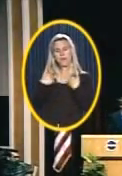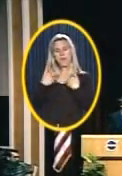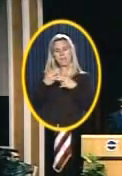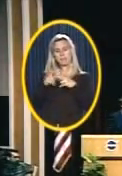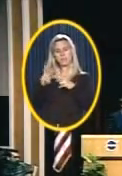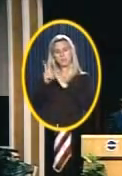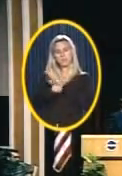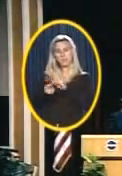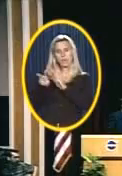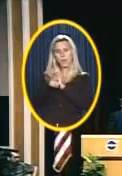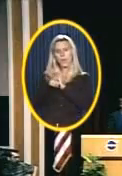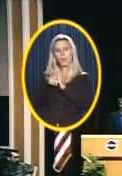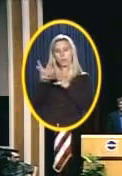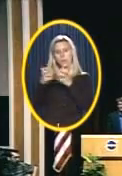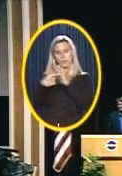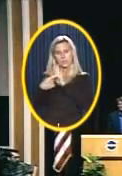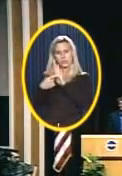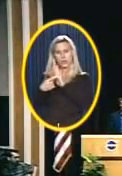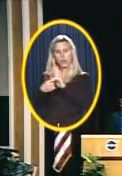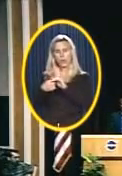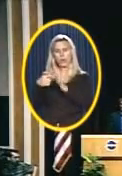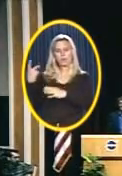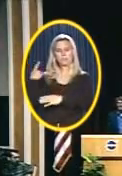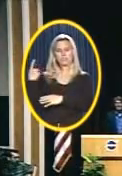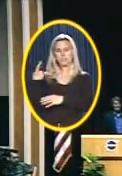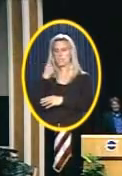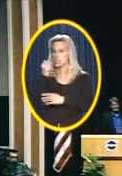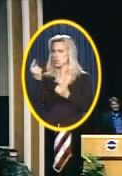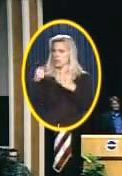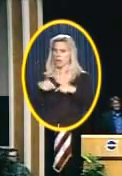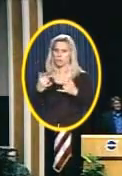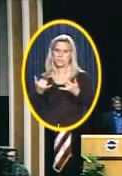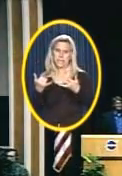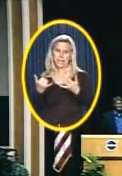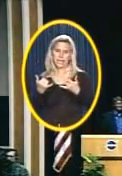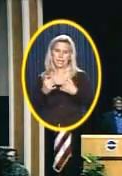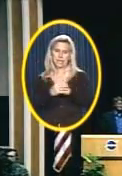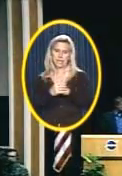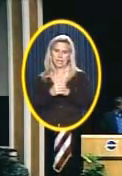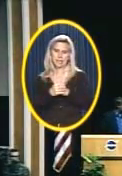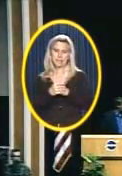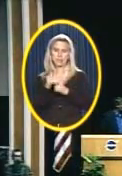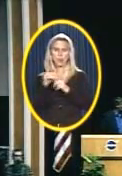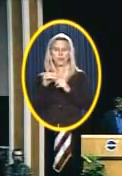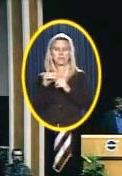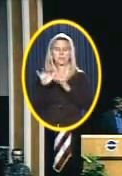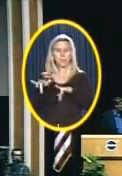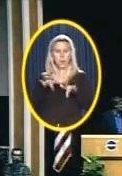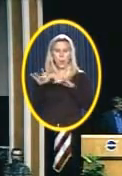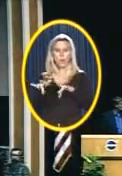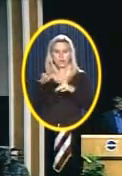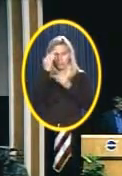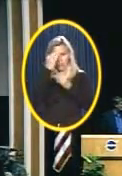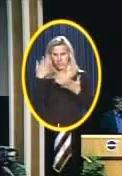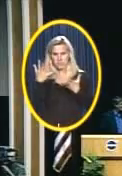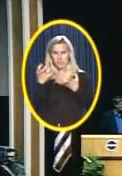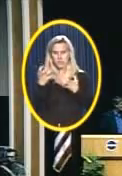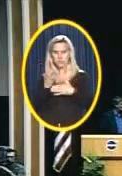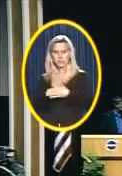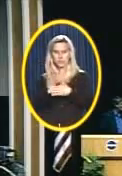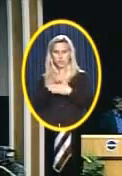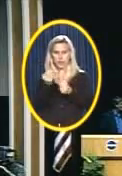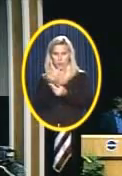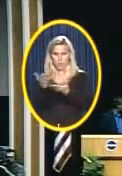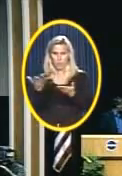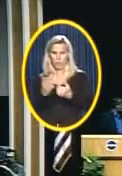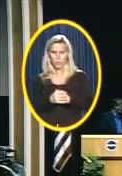video that we want to show. Jim Kennedy couldn't be with us today, so he did tape a message, and he'd like to share some